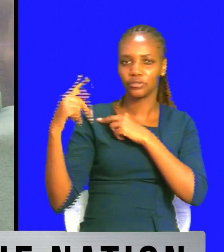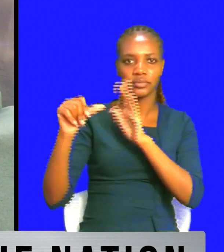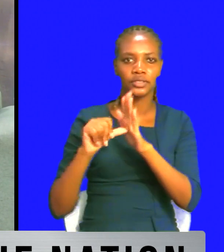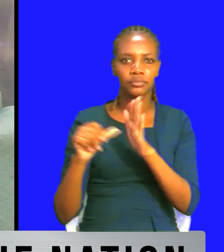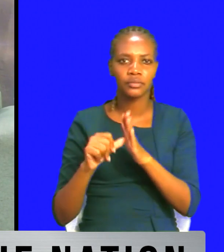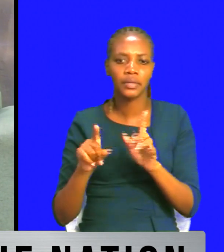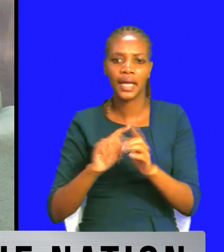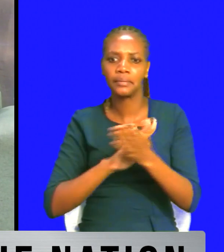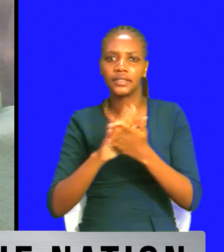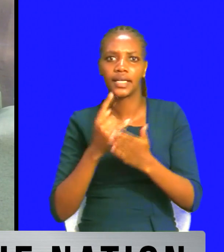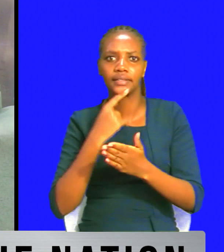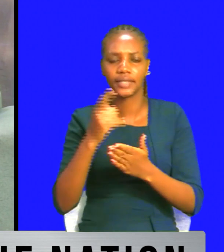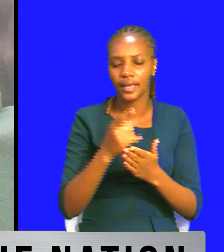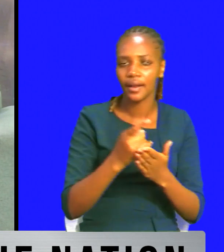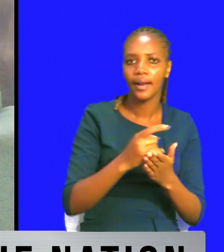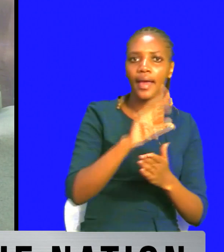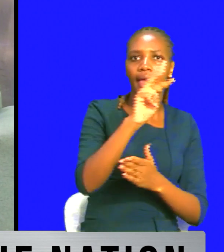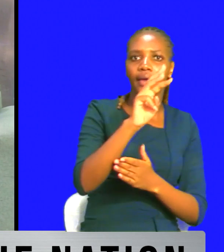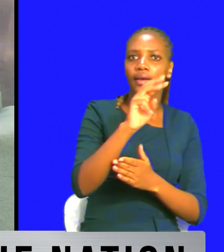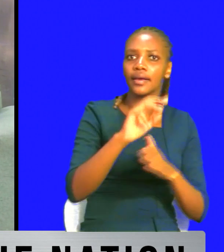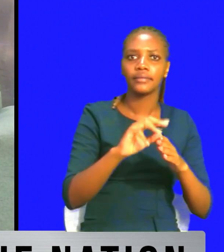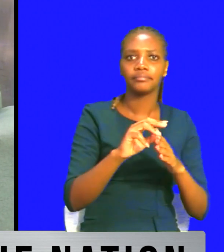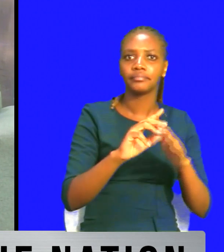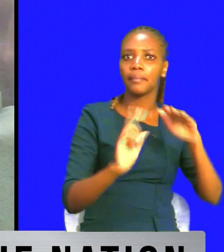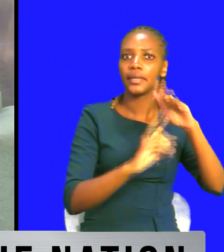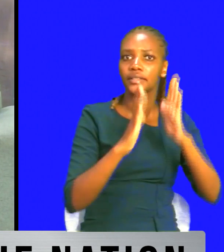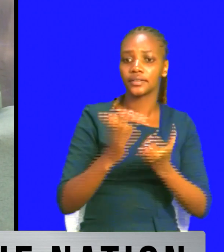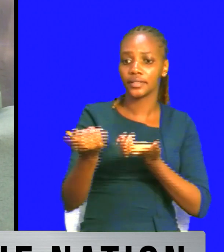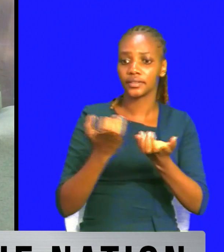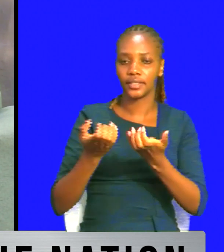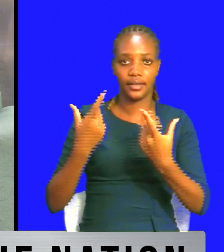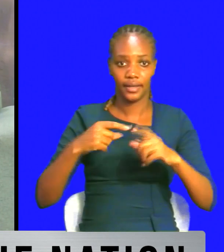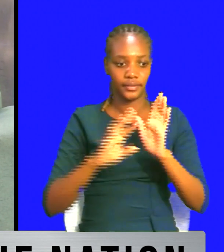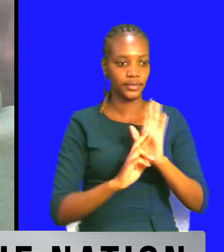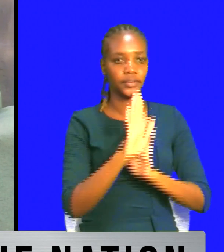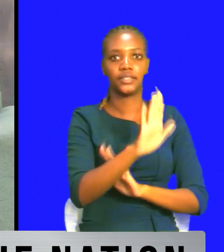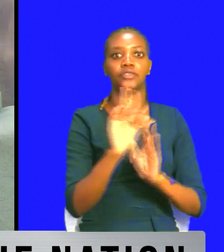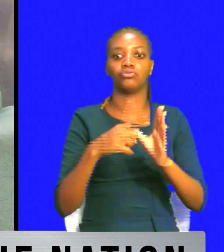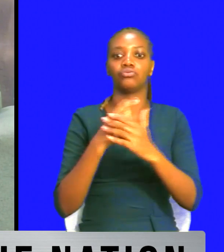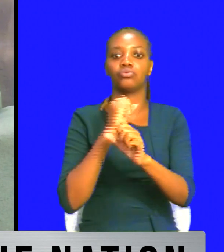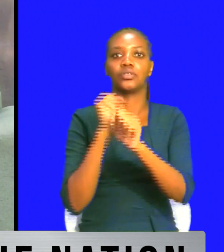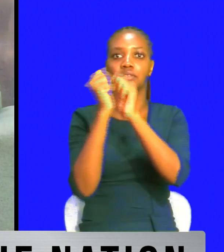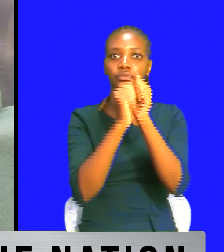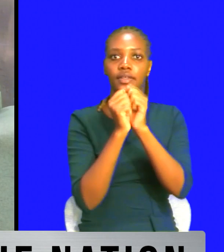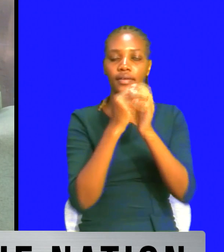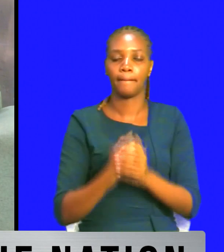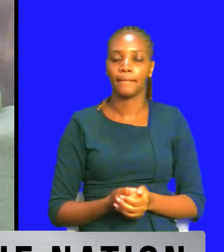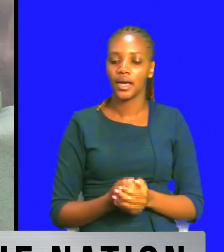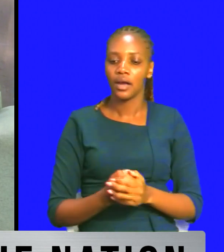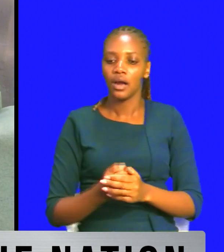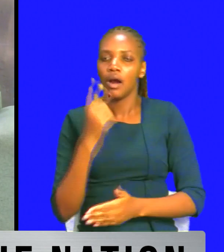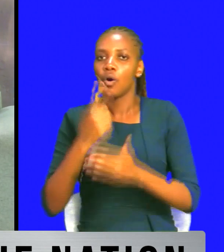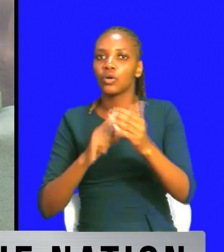basically tell the trade minister, wacha tukuongelee tafadhali, tujue vile tutafanya hii kazi pamoja. I hope they can work it out. How about the